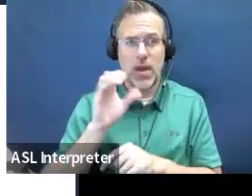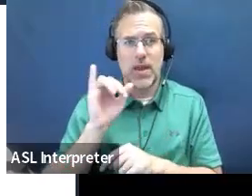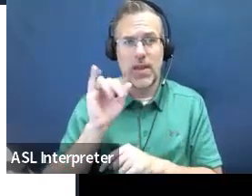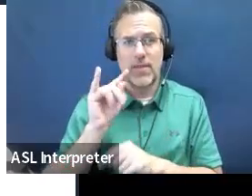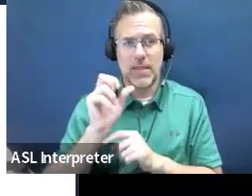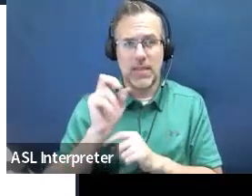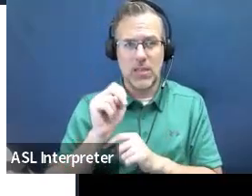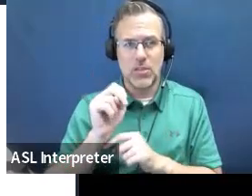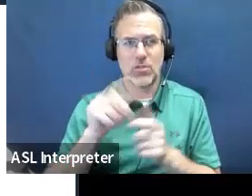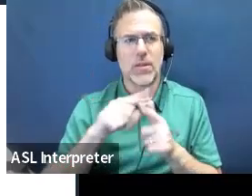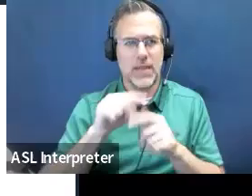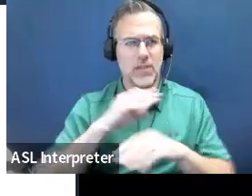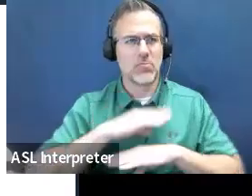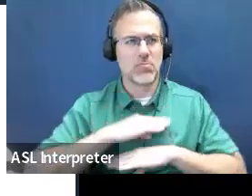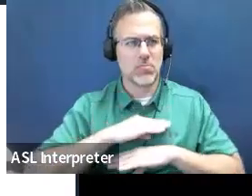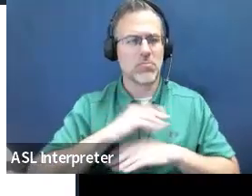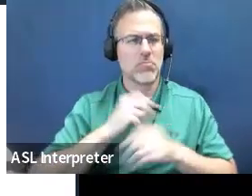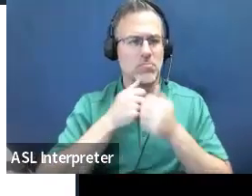is compliant.